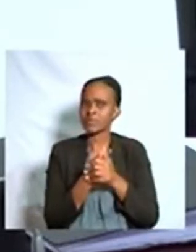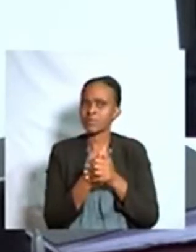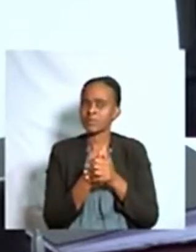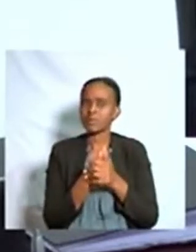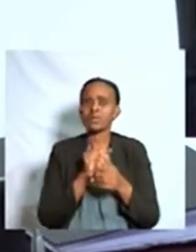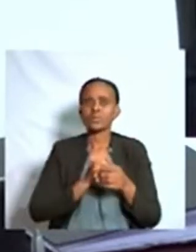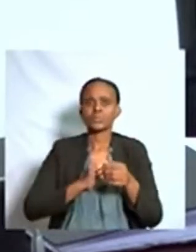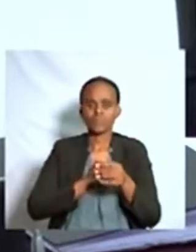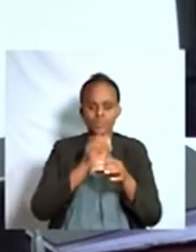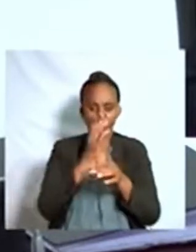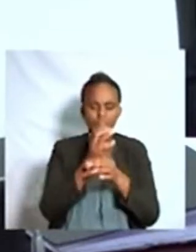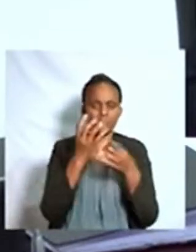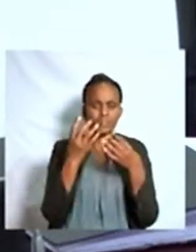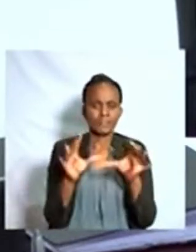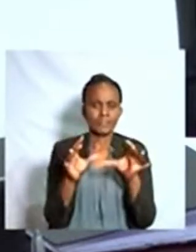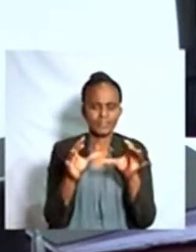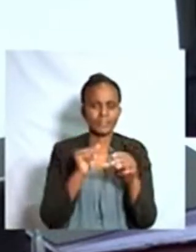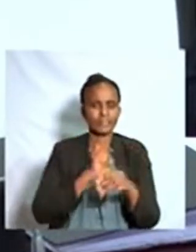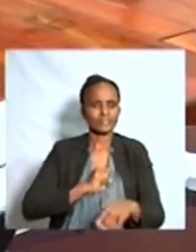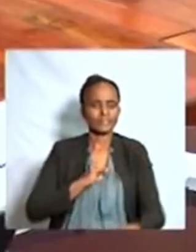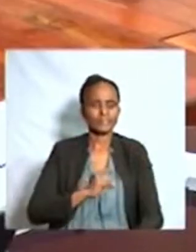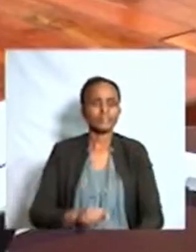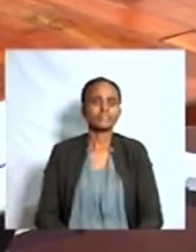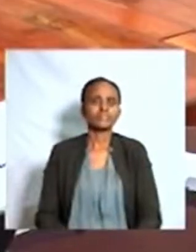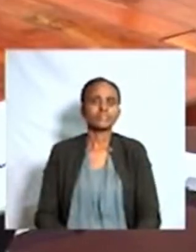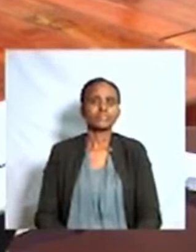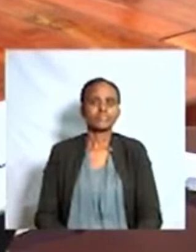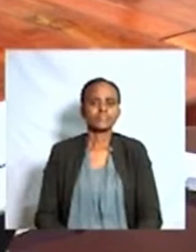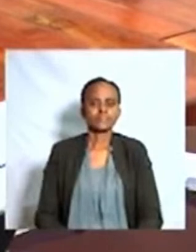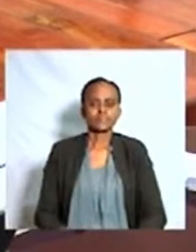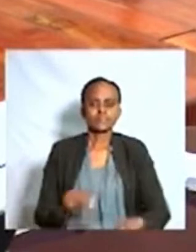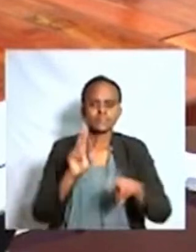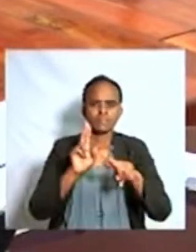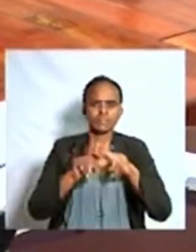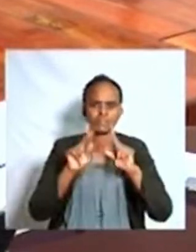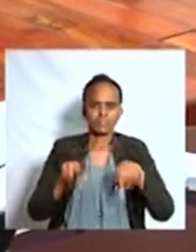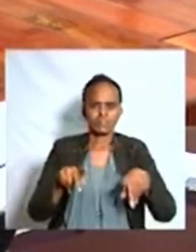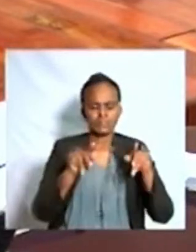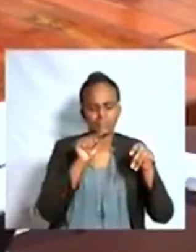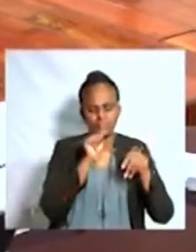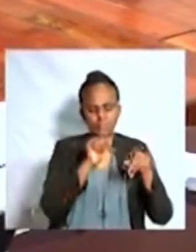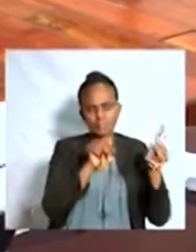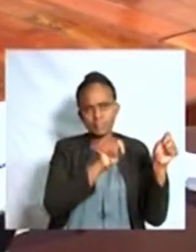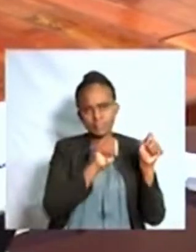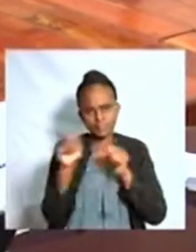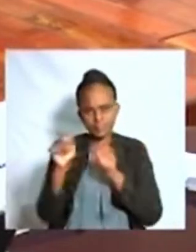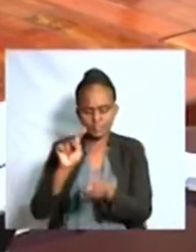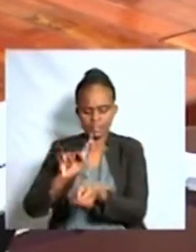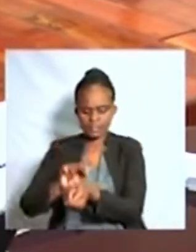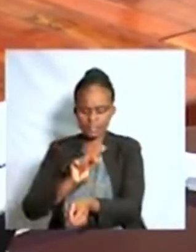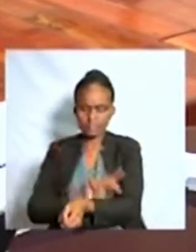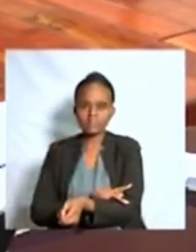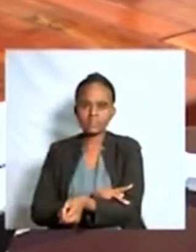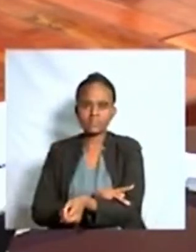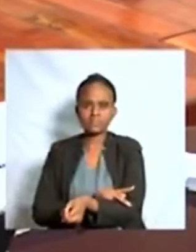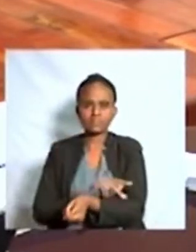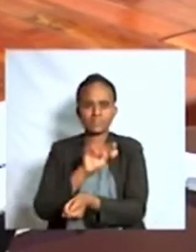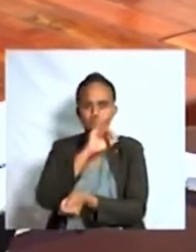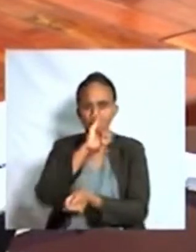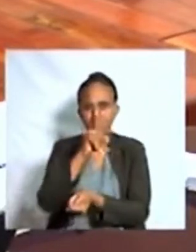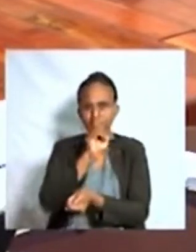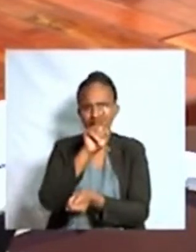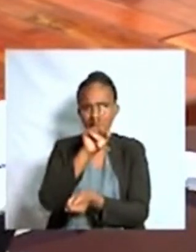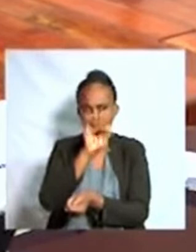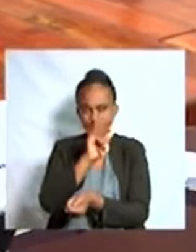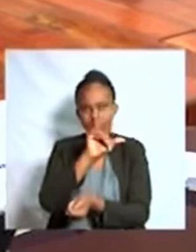Or Chinsaria, sorry. Chair, this officer was transferred to Kasama Municipal Council in July of